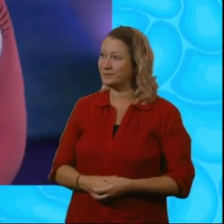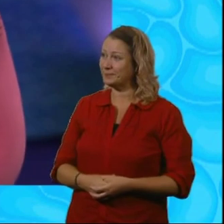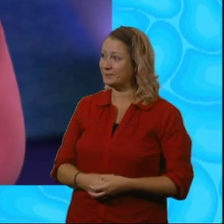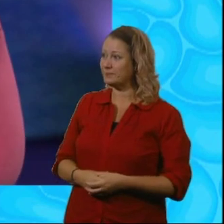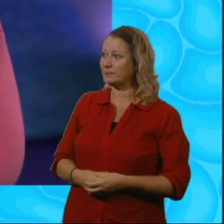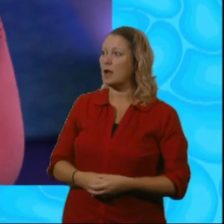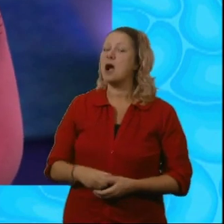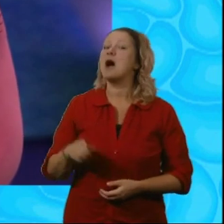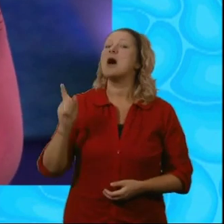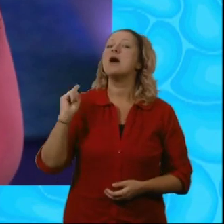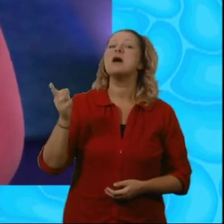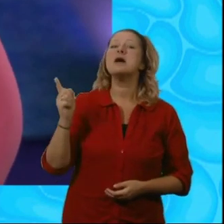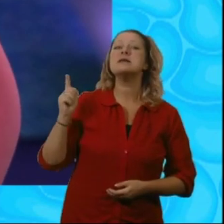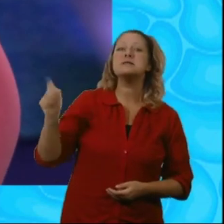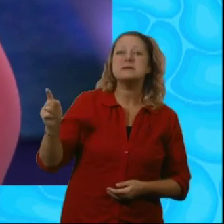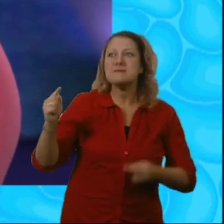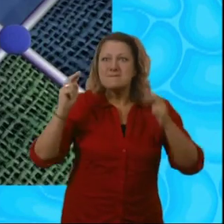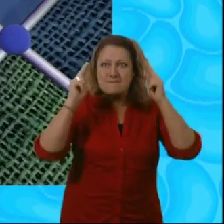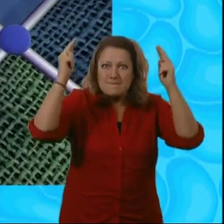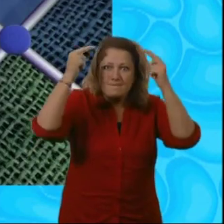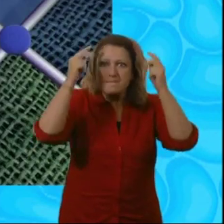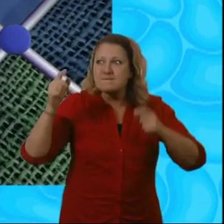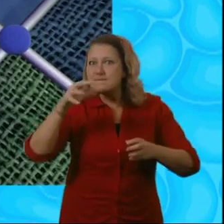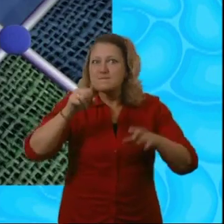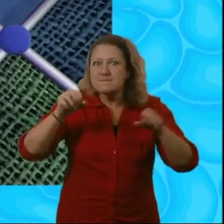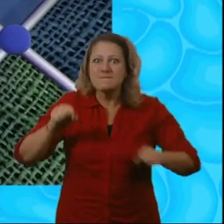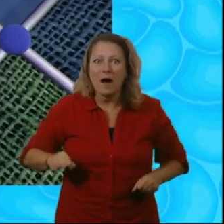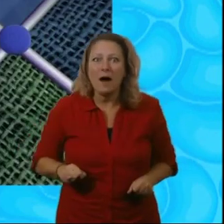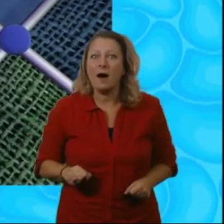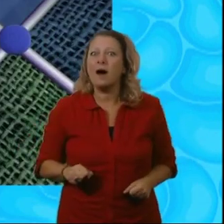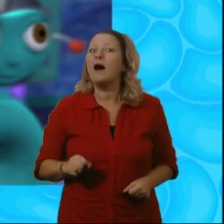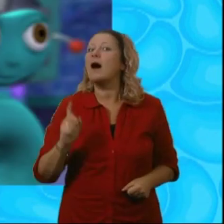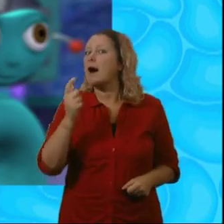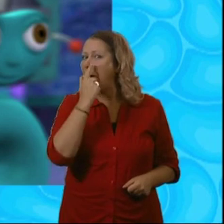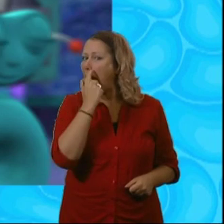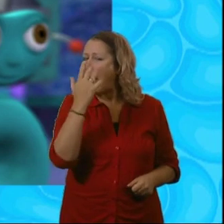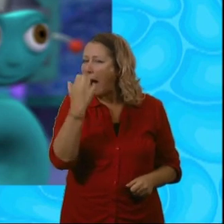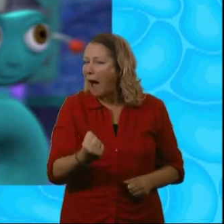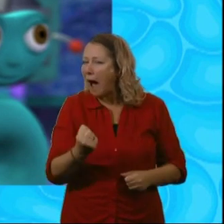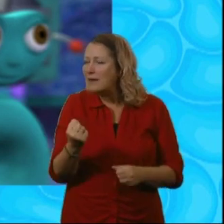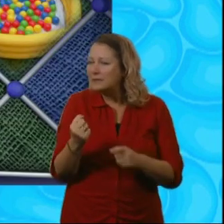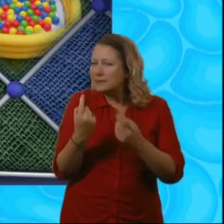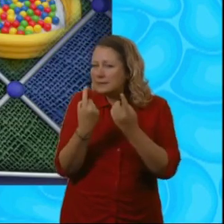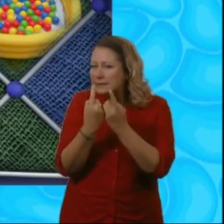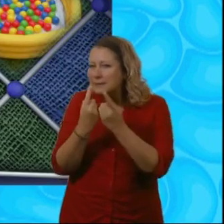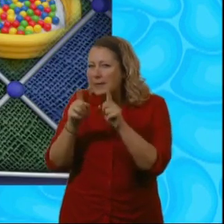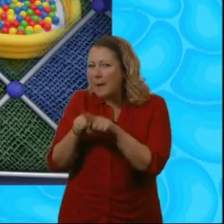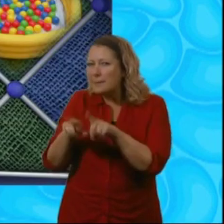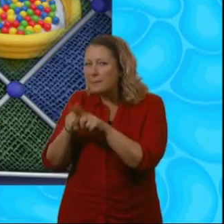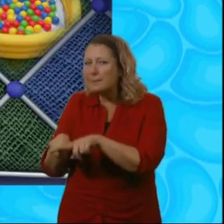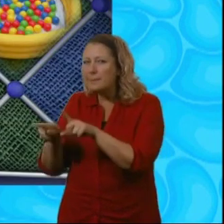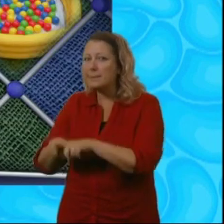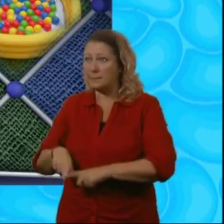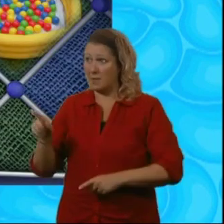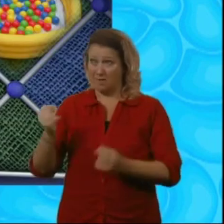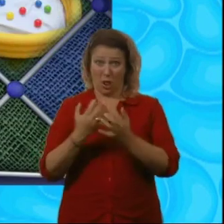It's the number taker taking the things. Yes. And there's a pattern. I thought there was. There are lots of